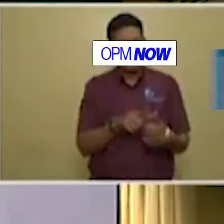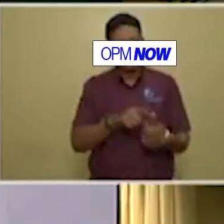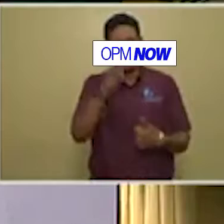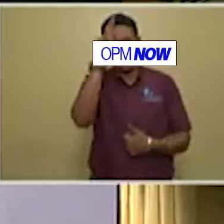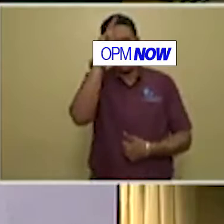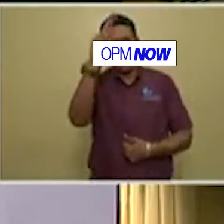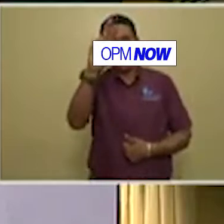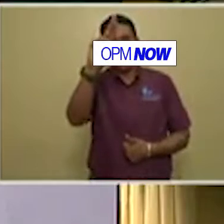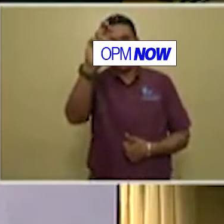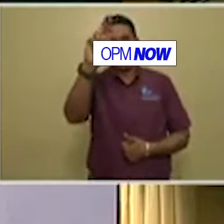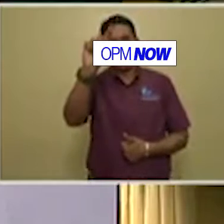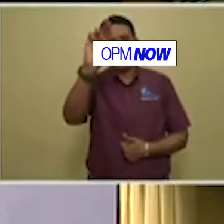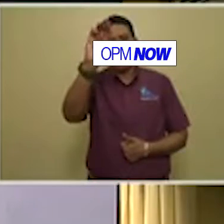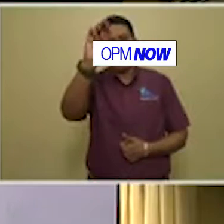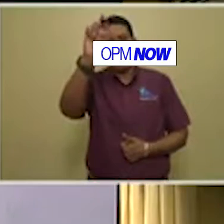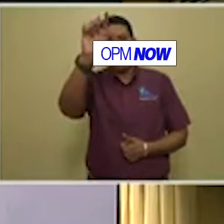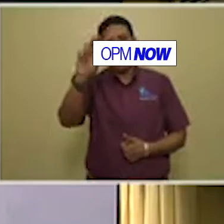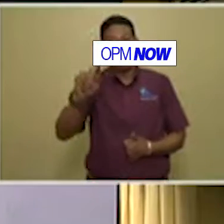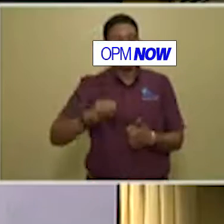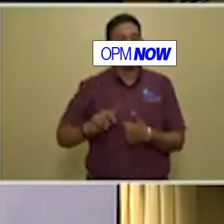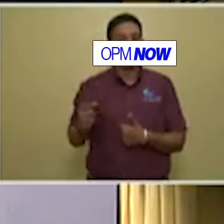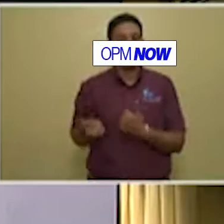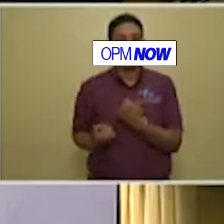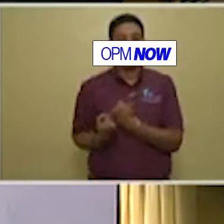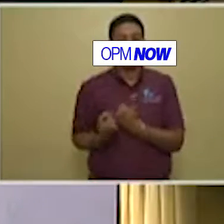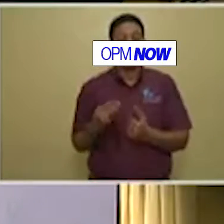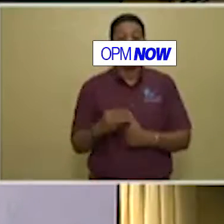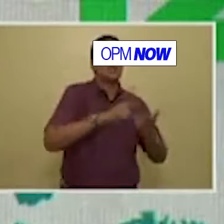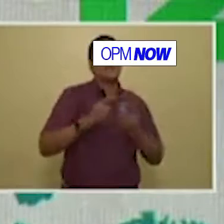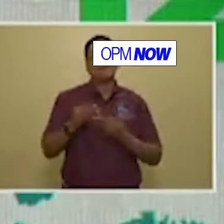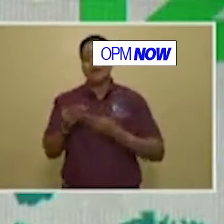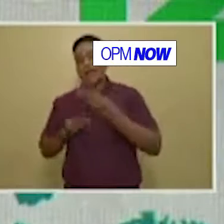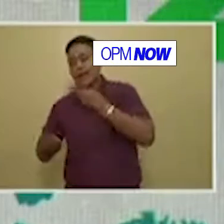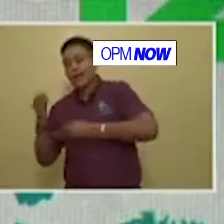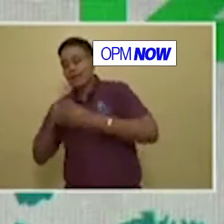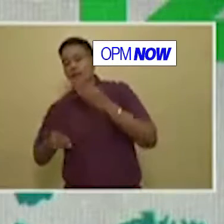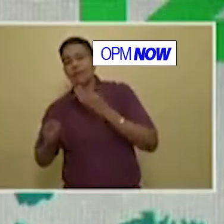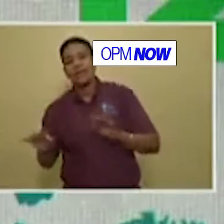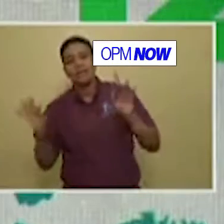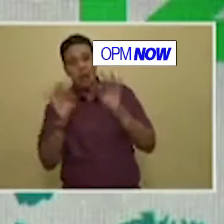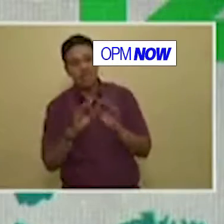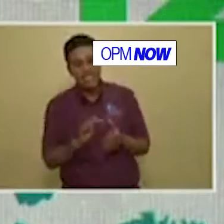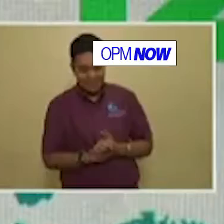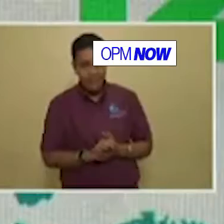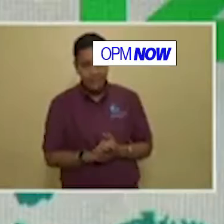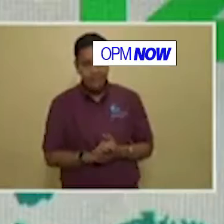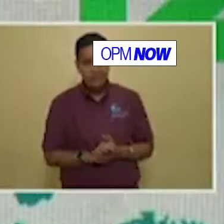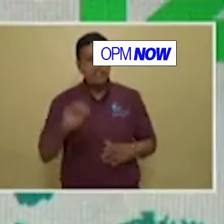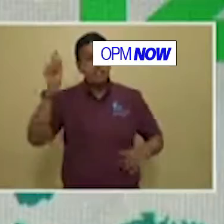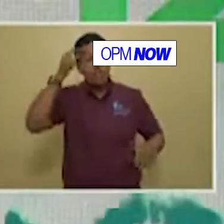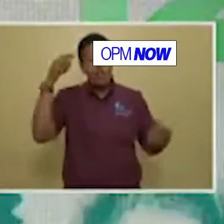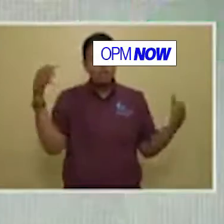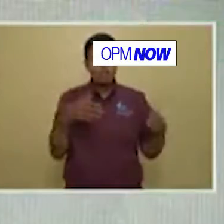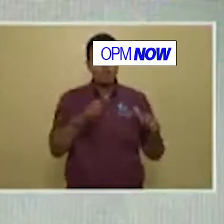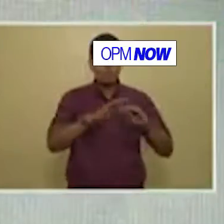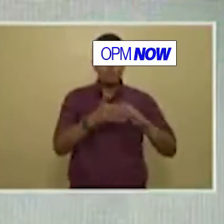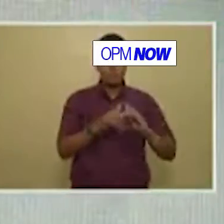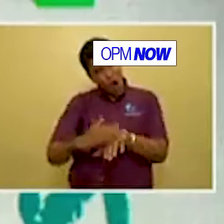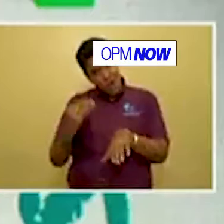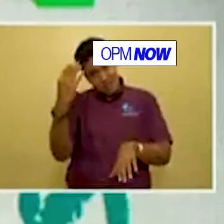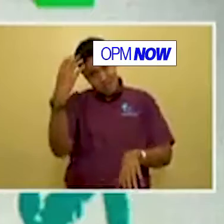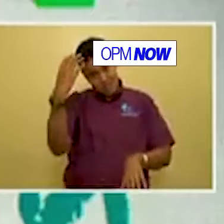Prime Minister Andrew Holness is urging the island's teachers to take the COVID-19 vaccine. He spoke during a virtual town hall on